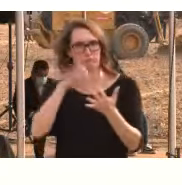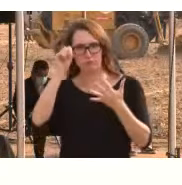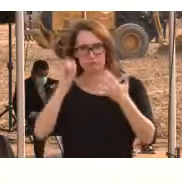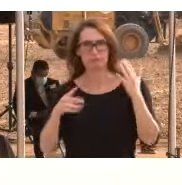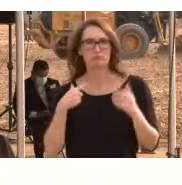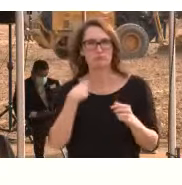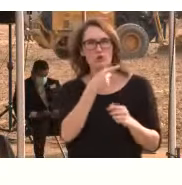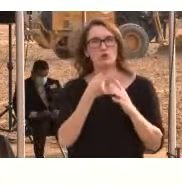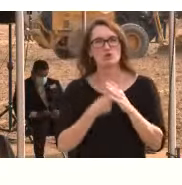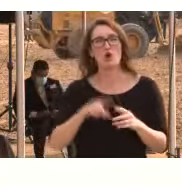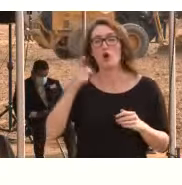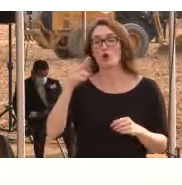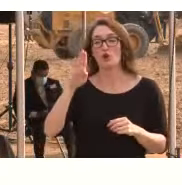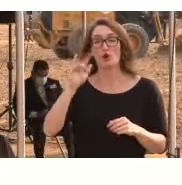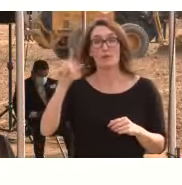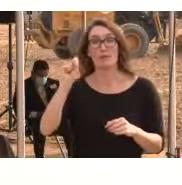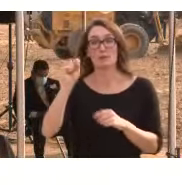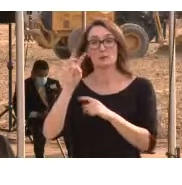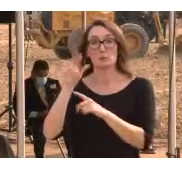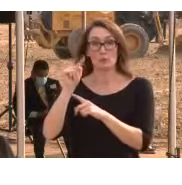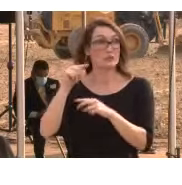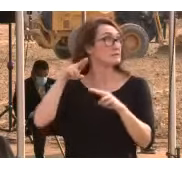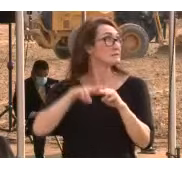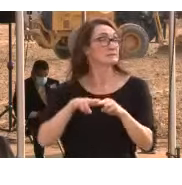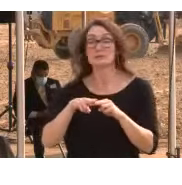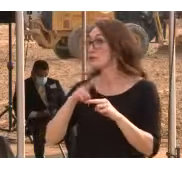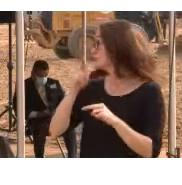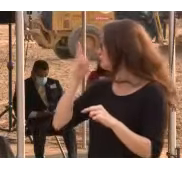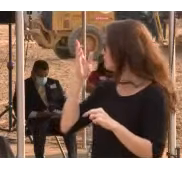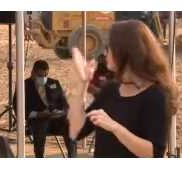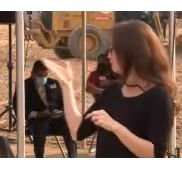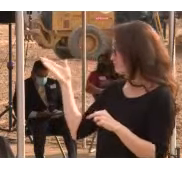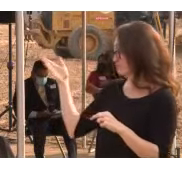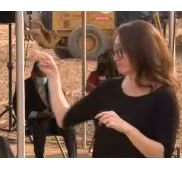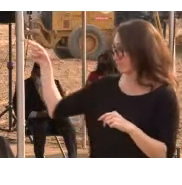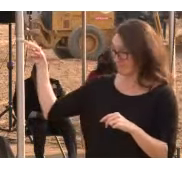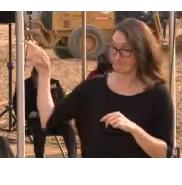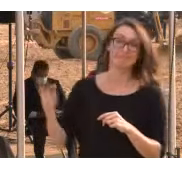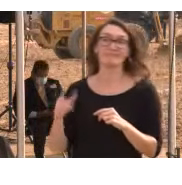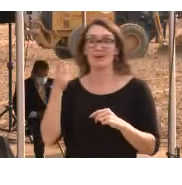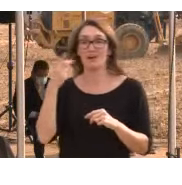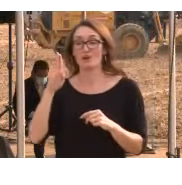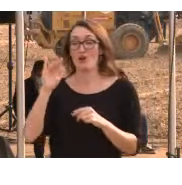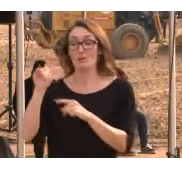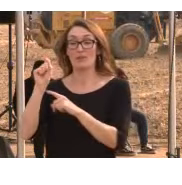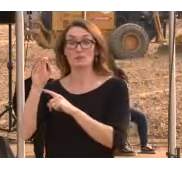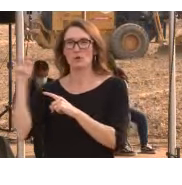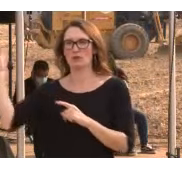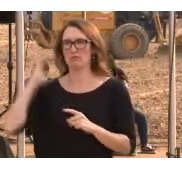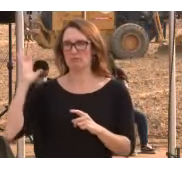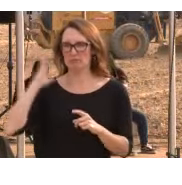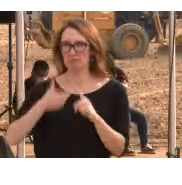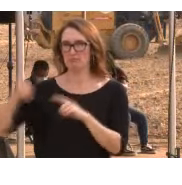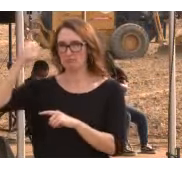start with Dr. Bill Stewart. He's sitting right here. Dr. Stewart had this dream.